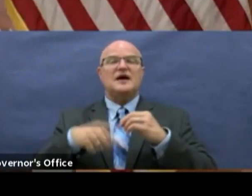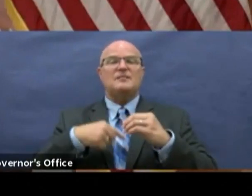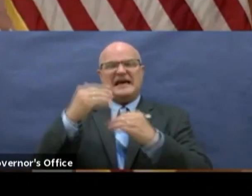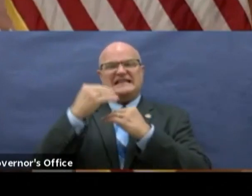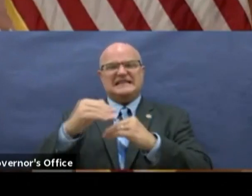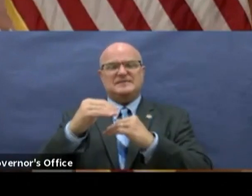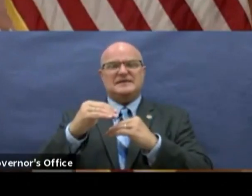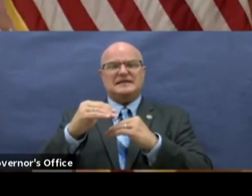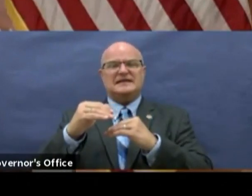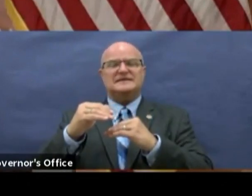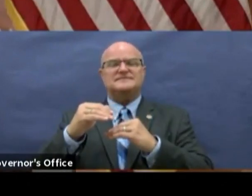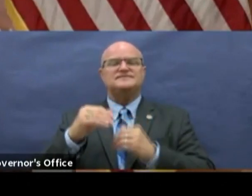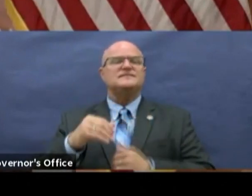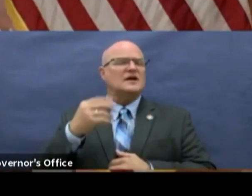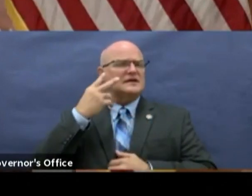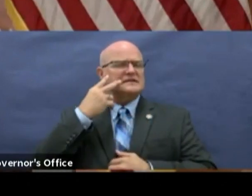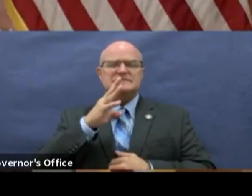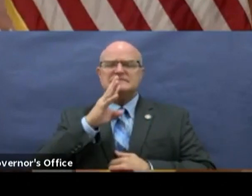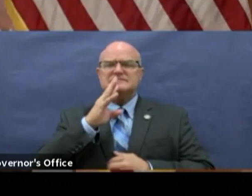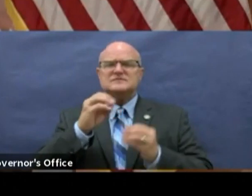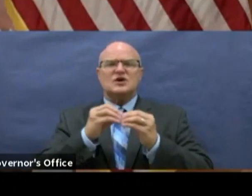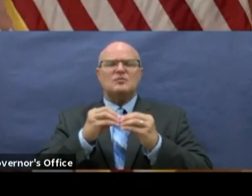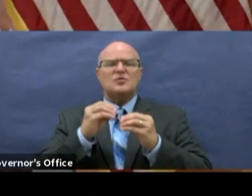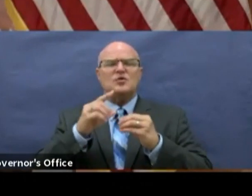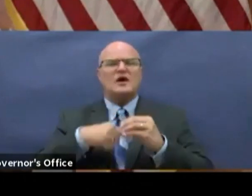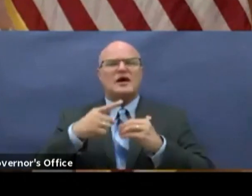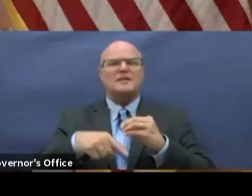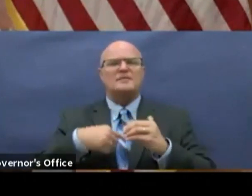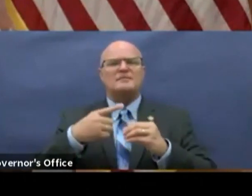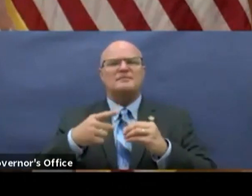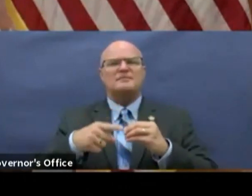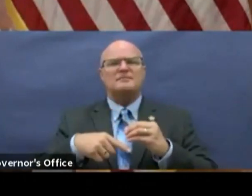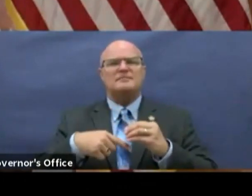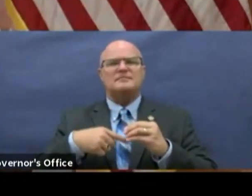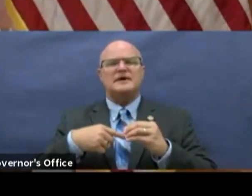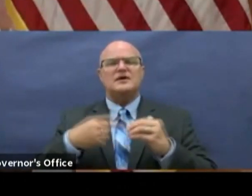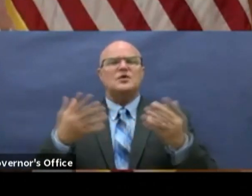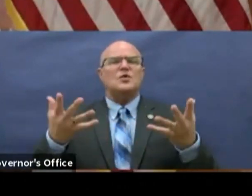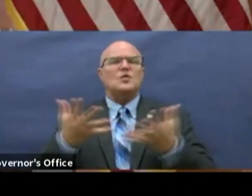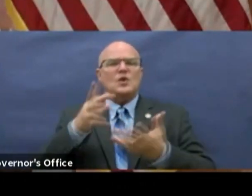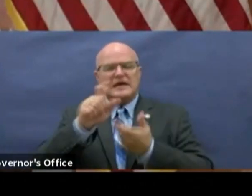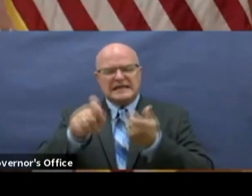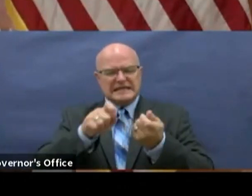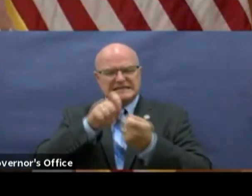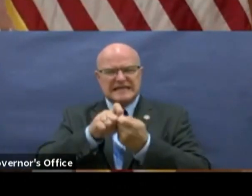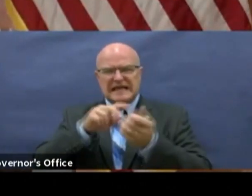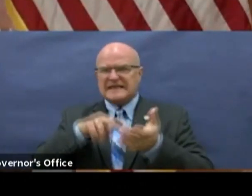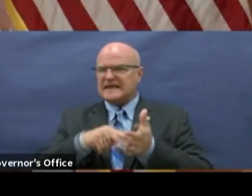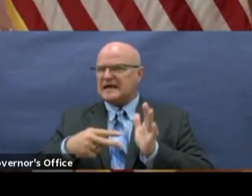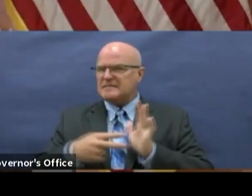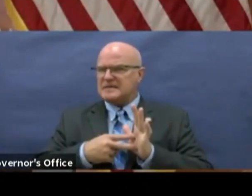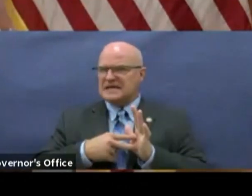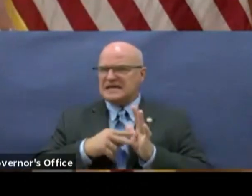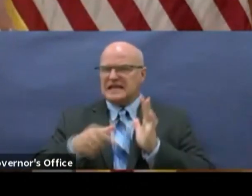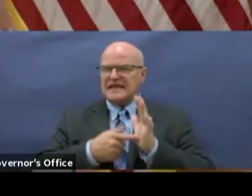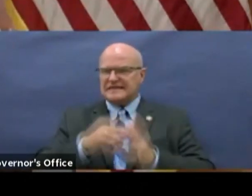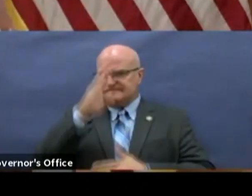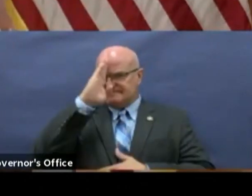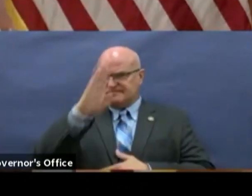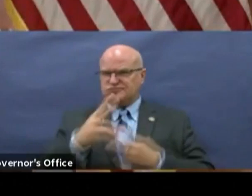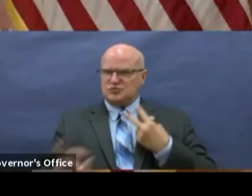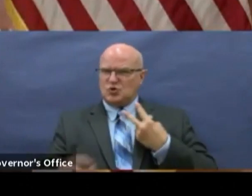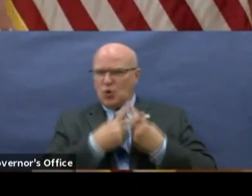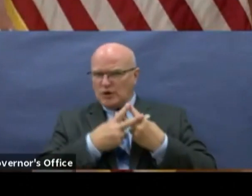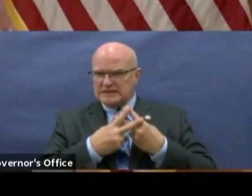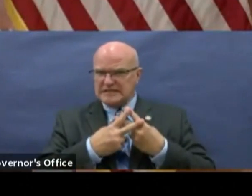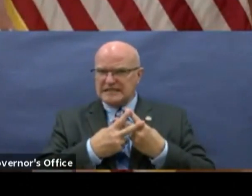meetings. I want to see if you elaborate a little bit more on what exactly does that mean? Is this a straight up quarantine? And if